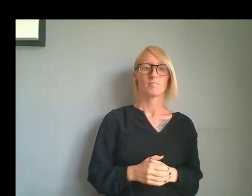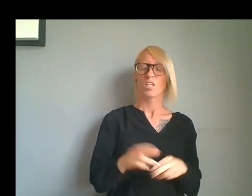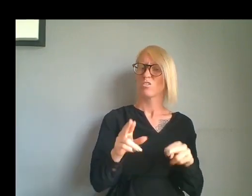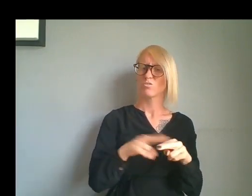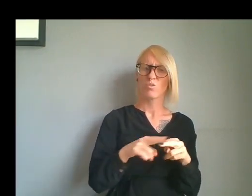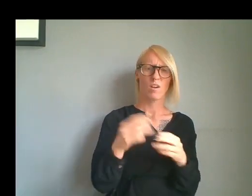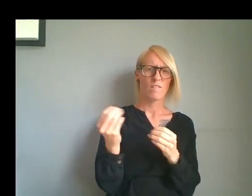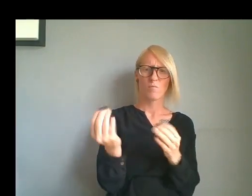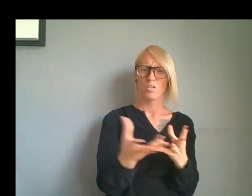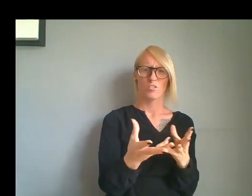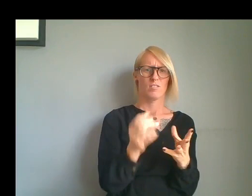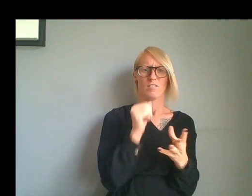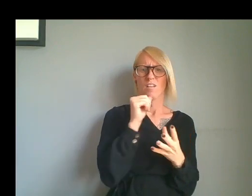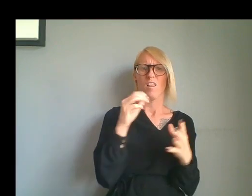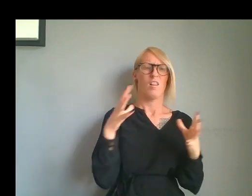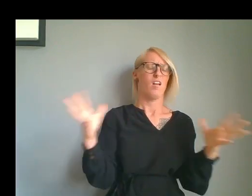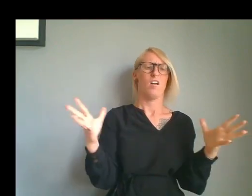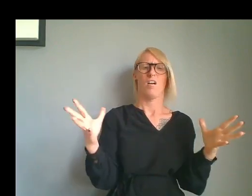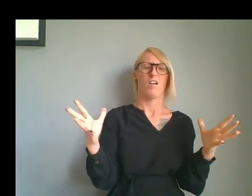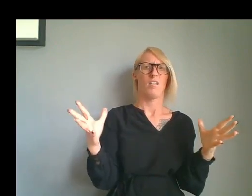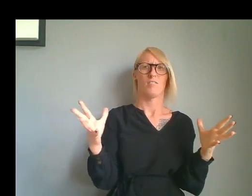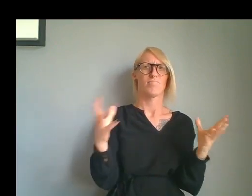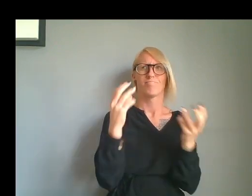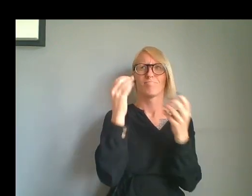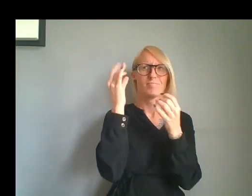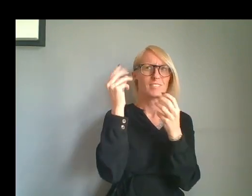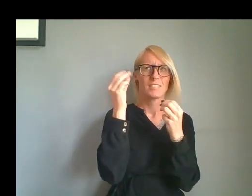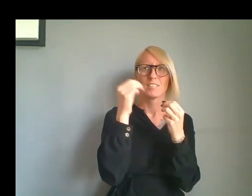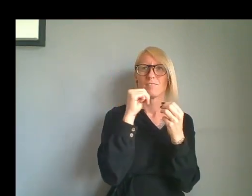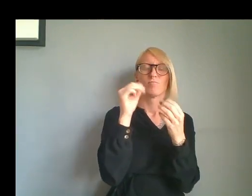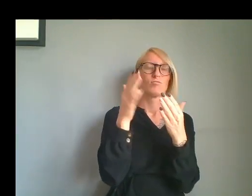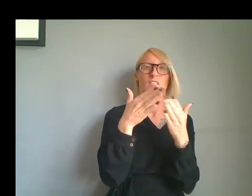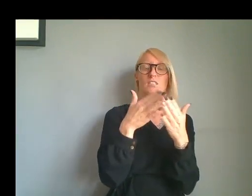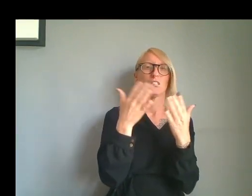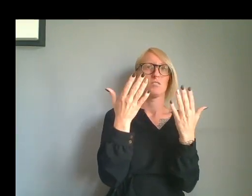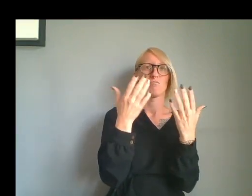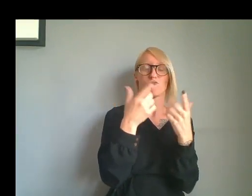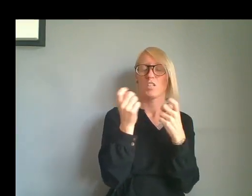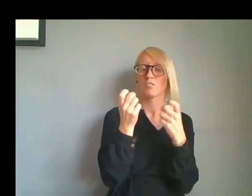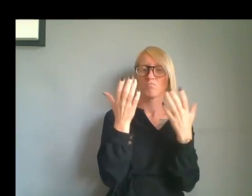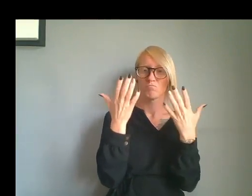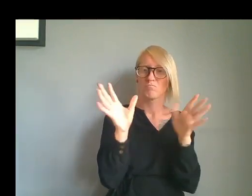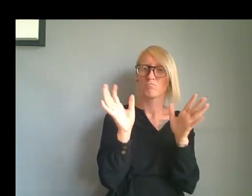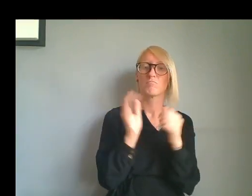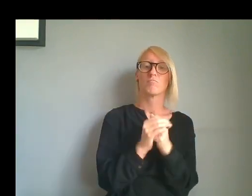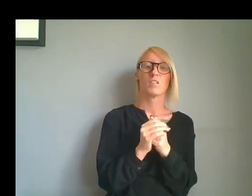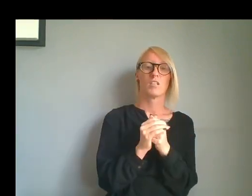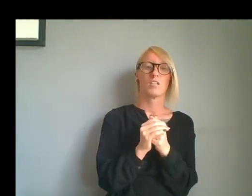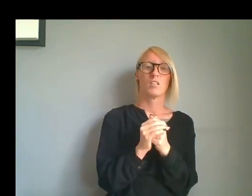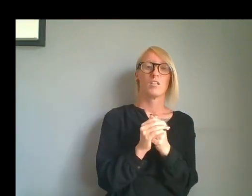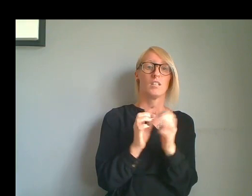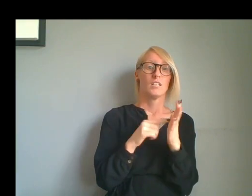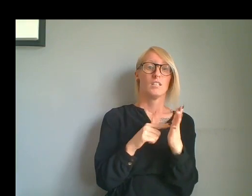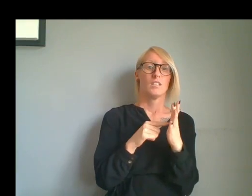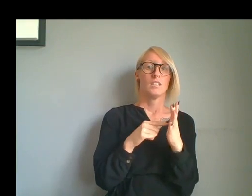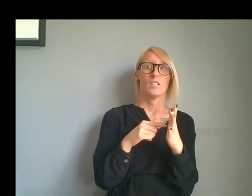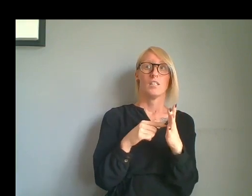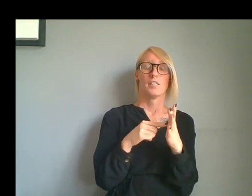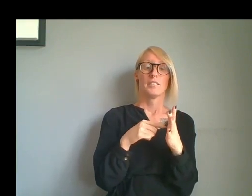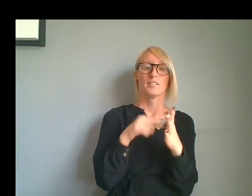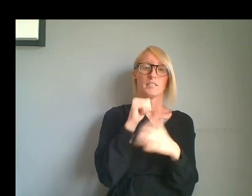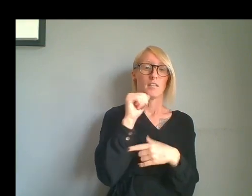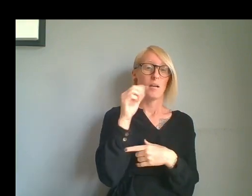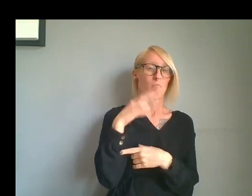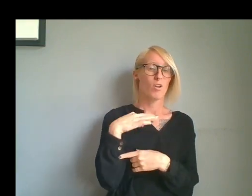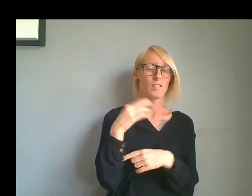short information. You don't have to think a lot about what you're going to put in there. And some examples of way a nonprofit might use it is, you know, we